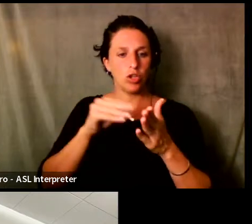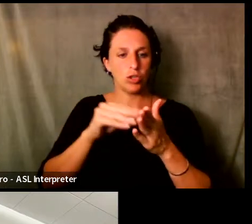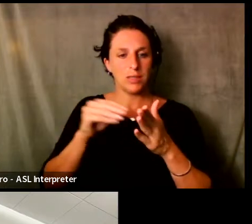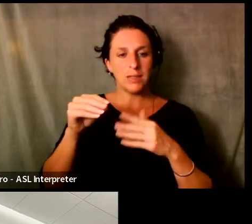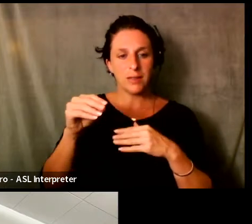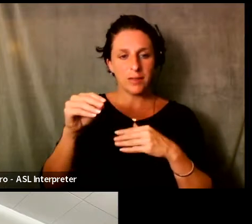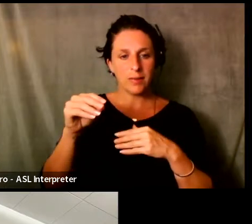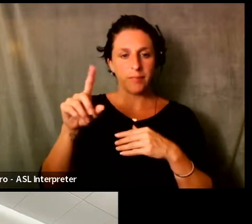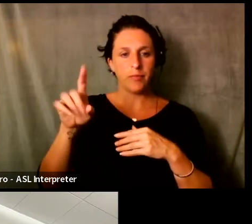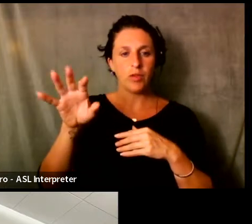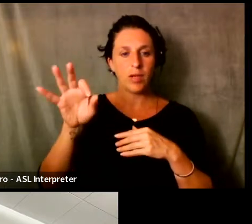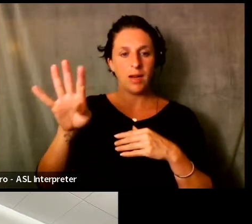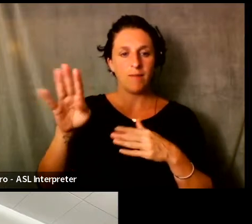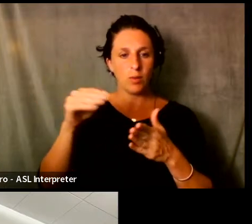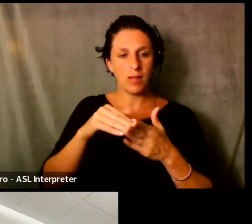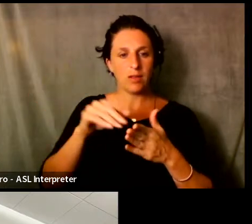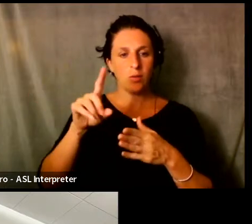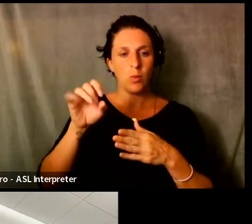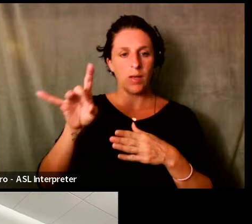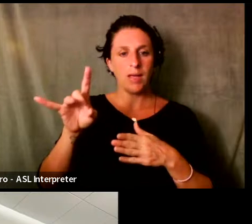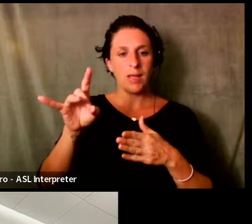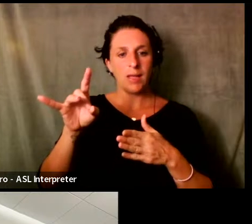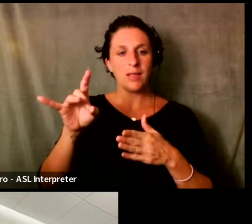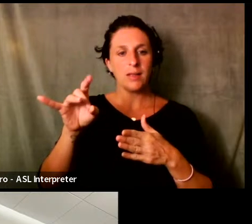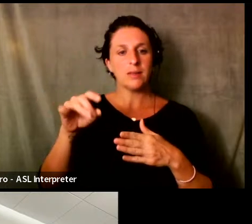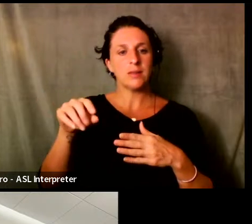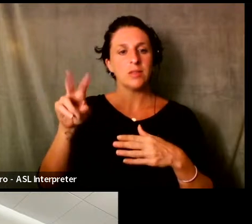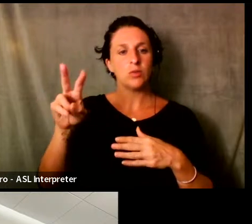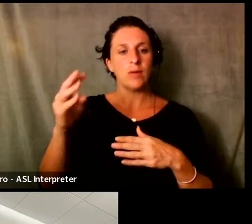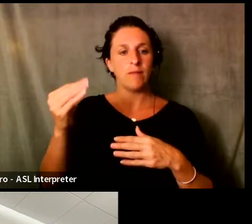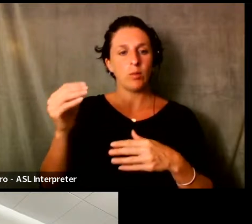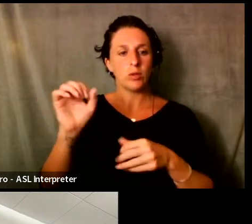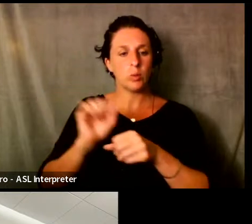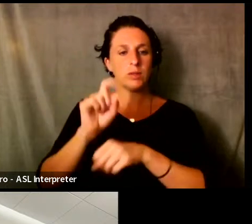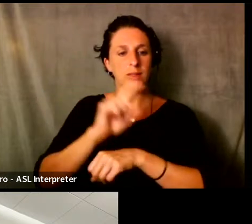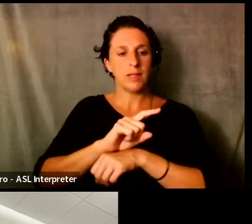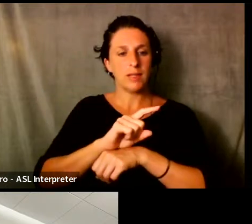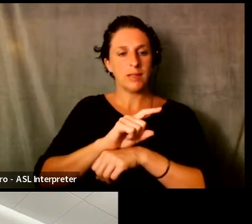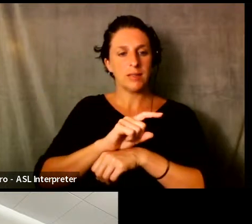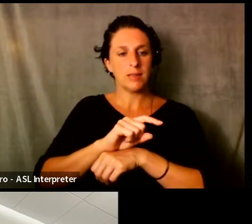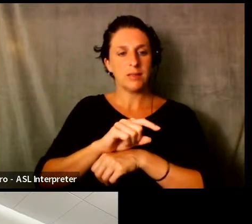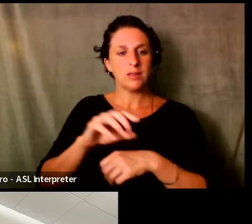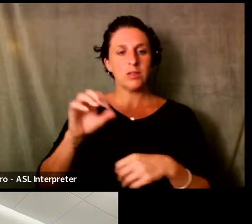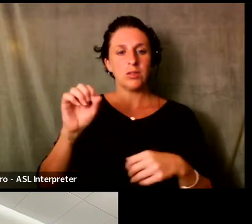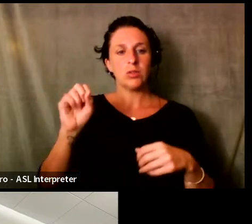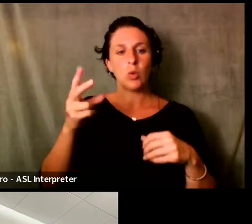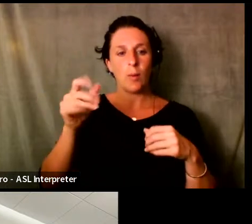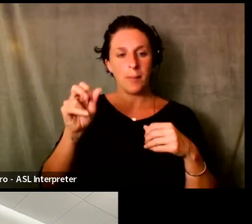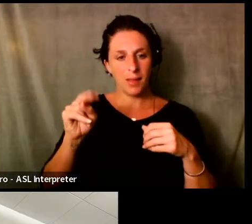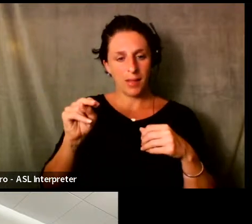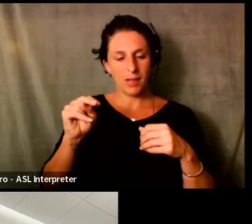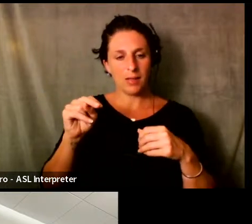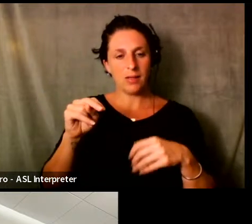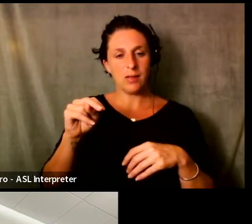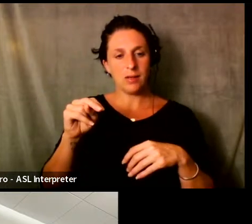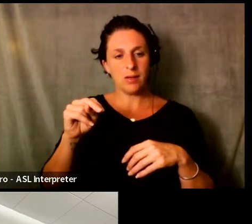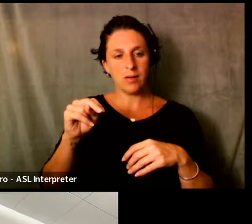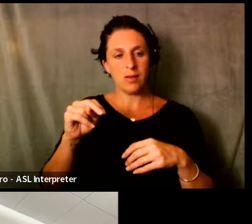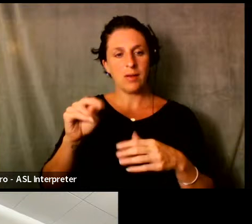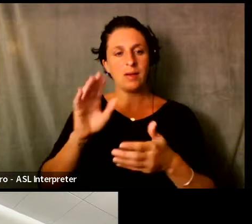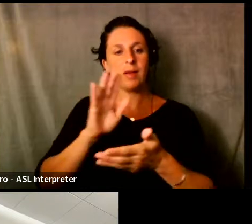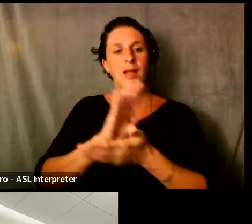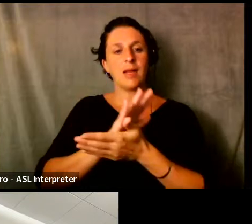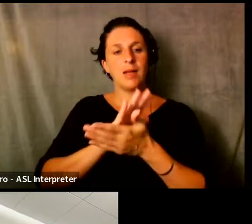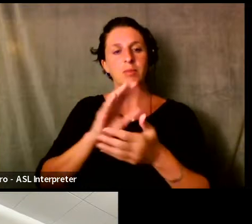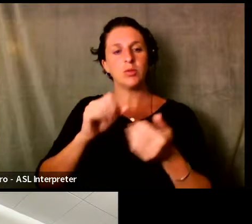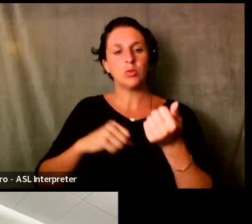$194,108, 214 workdays. Samia Showman, Principal of Bridge School and the Manager of Academic Support